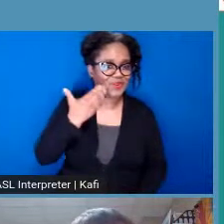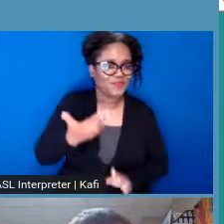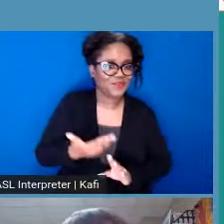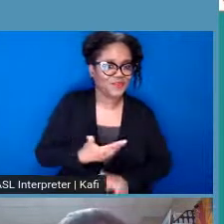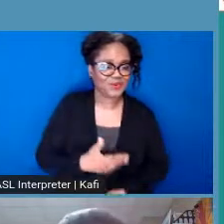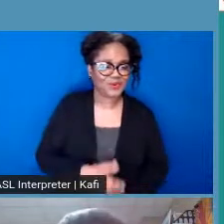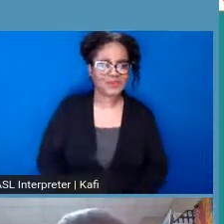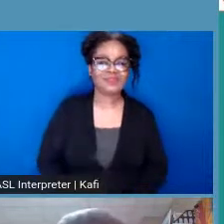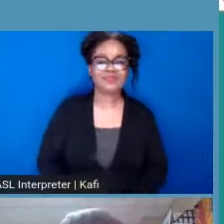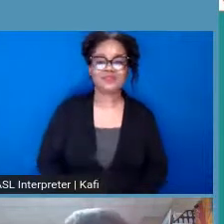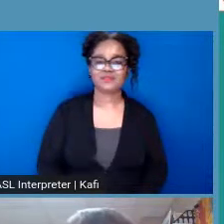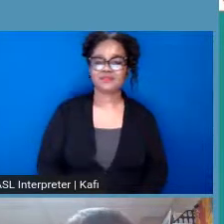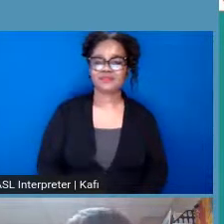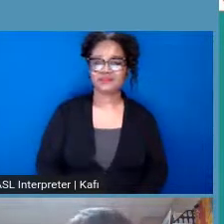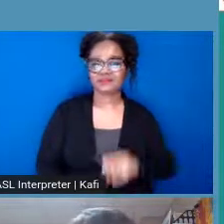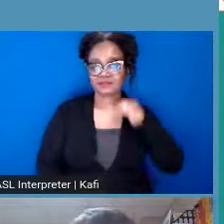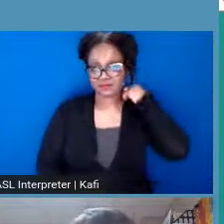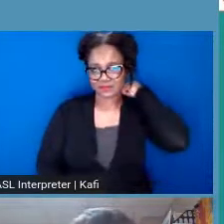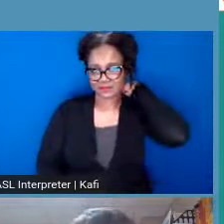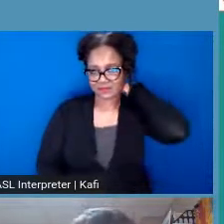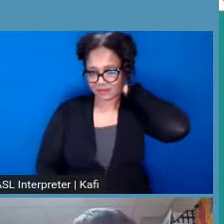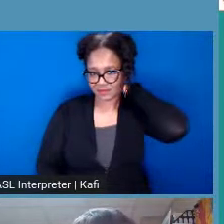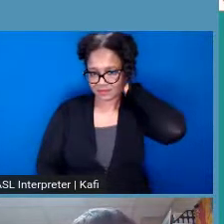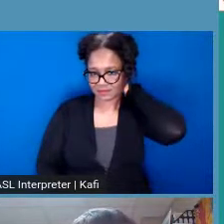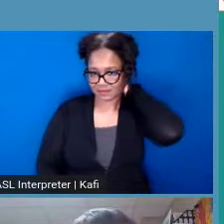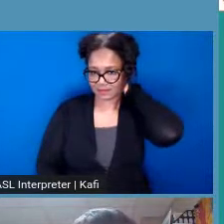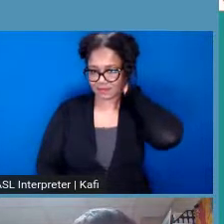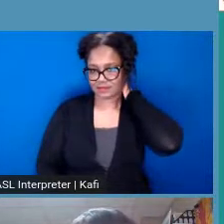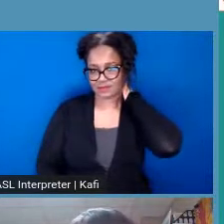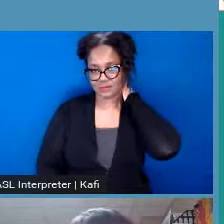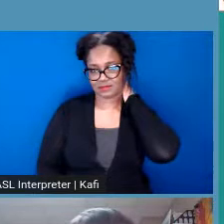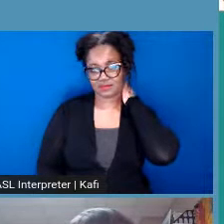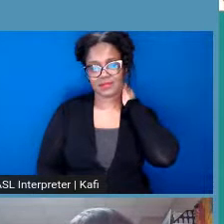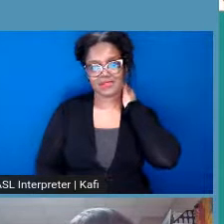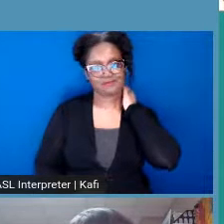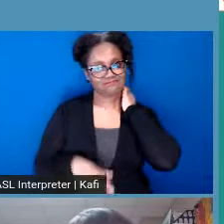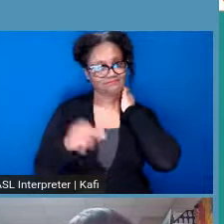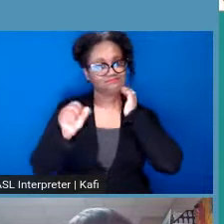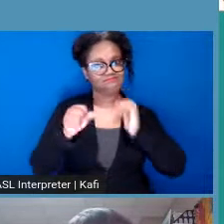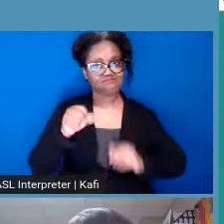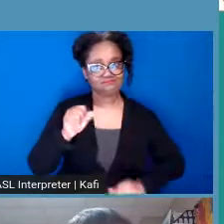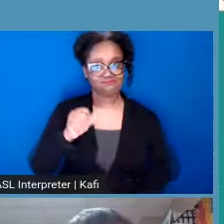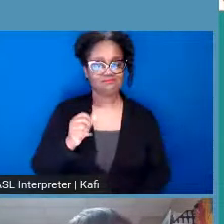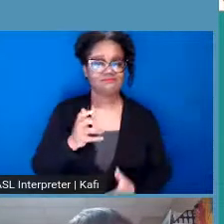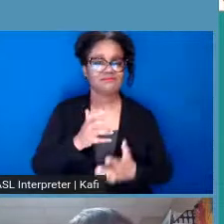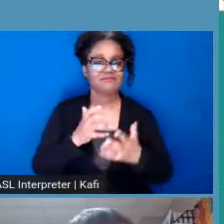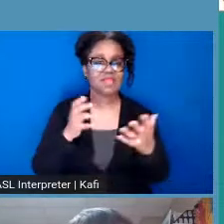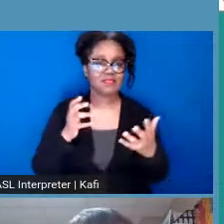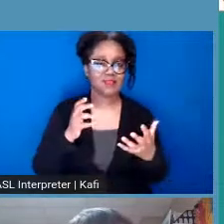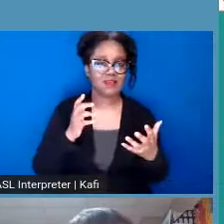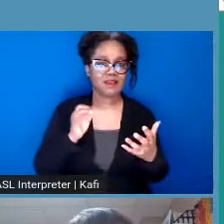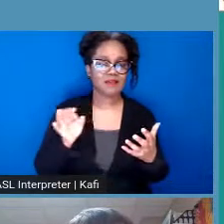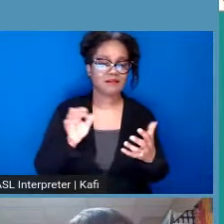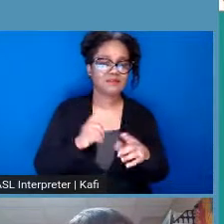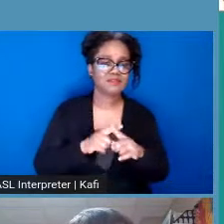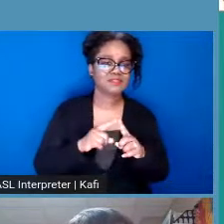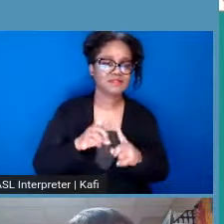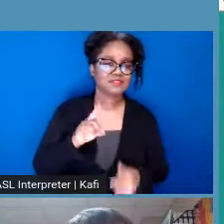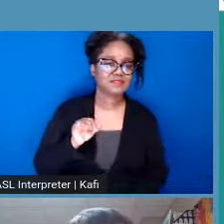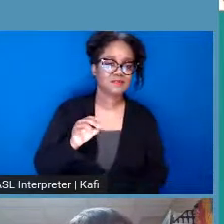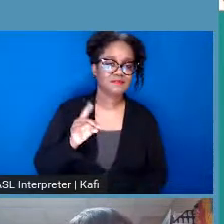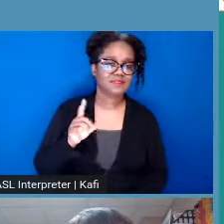Yeah, there's been a lot of dividends after going through this project. It was a lot of fun,